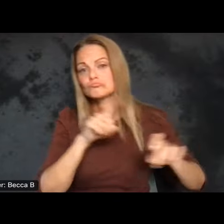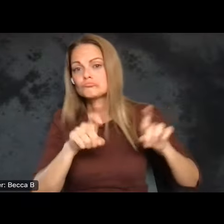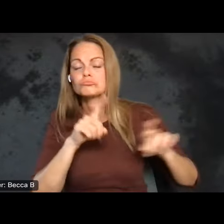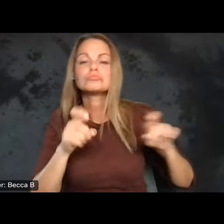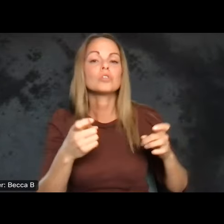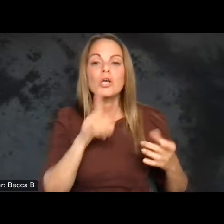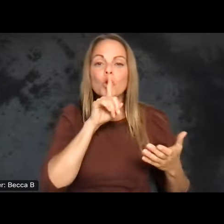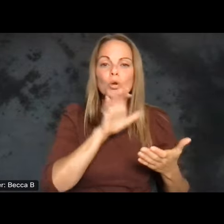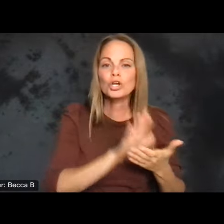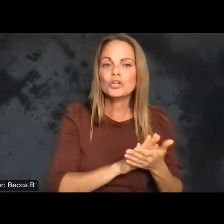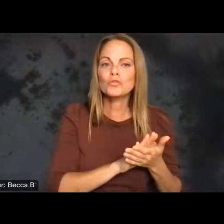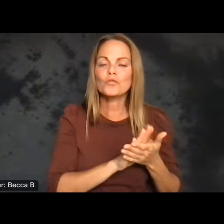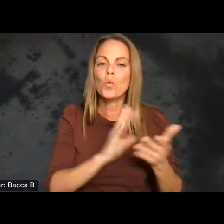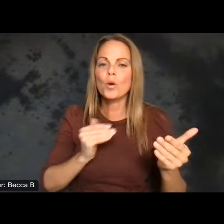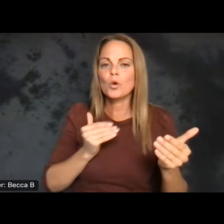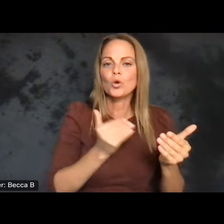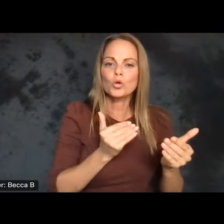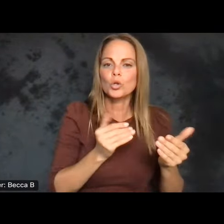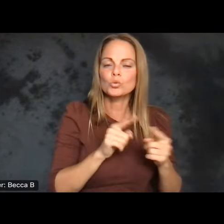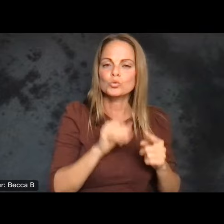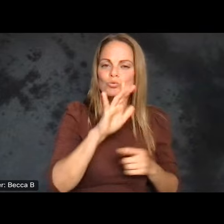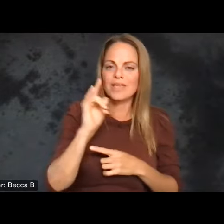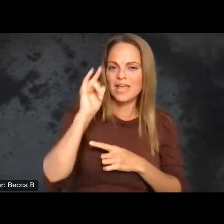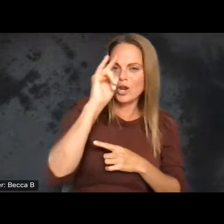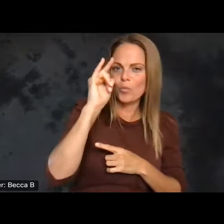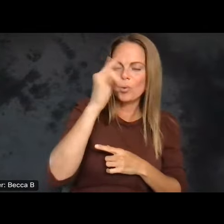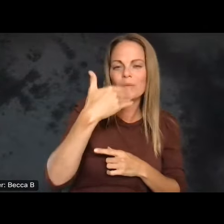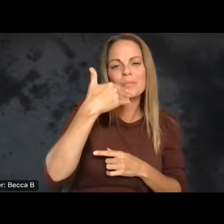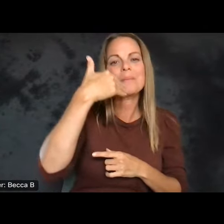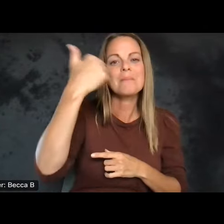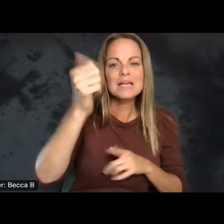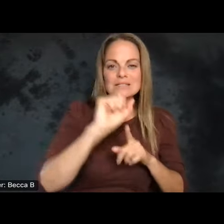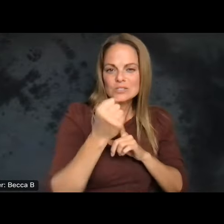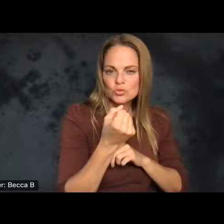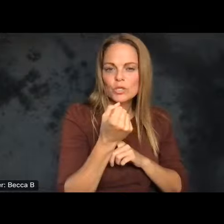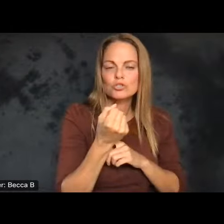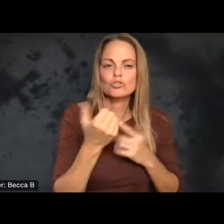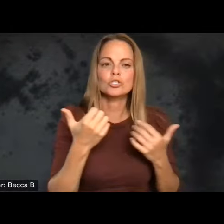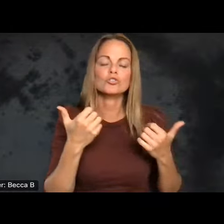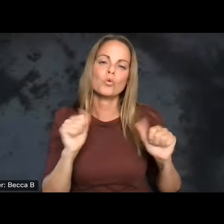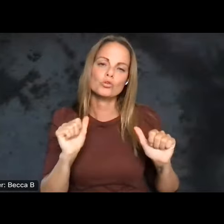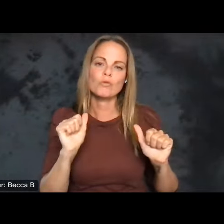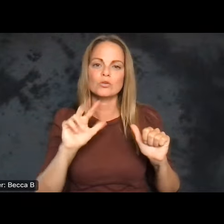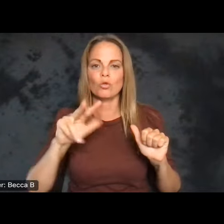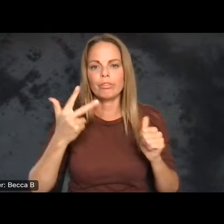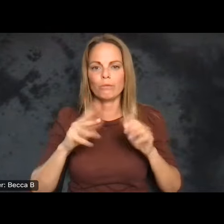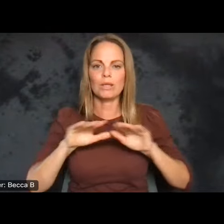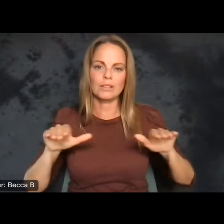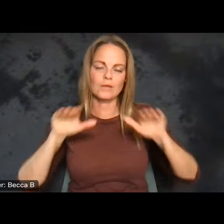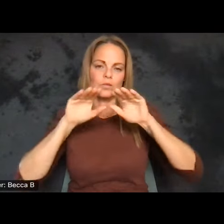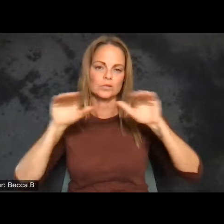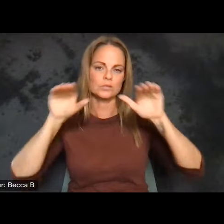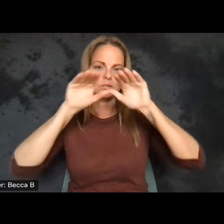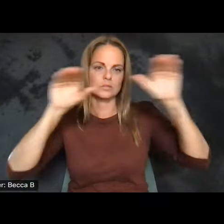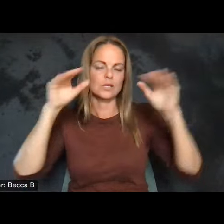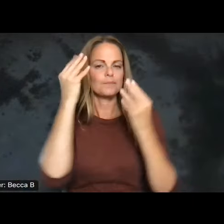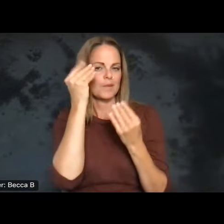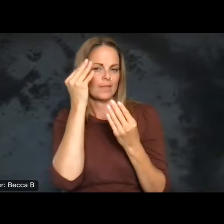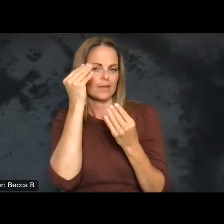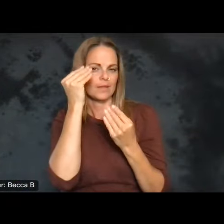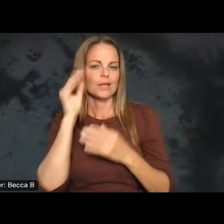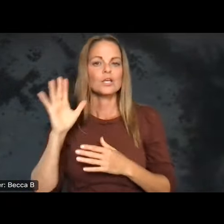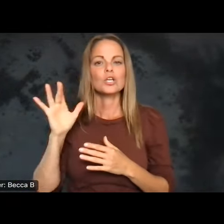locating things closer to the airport would be advantageous. But again, so try to look at it at those 3 levels and try to think about this at 25 years